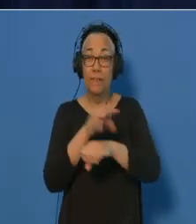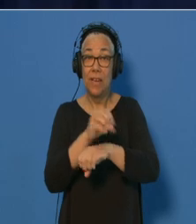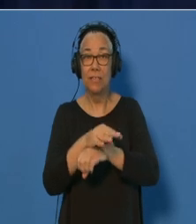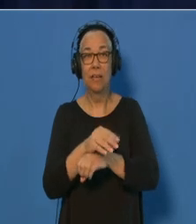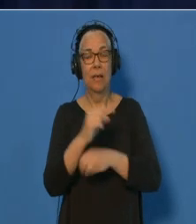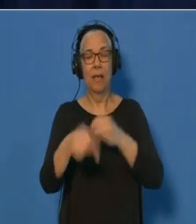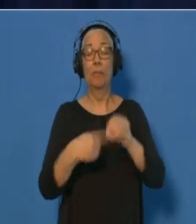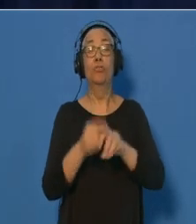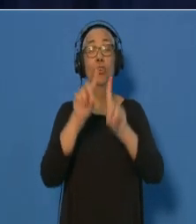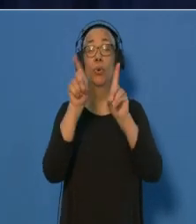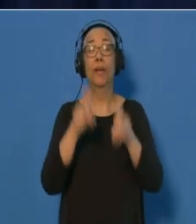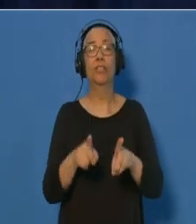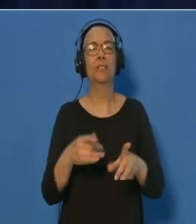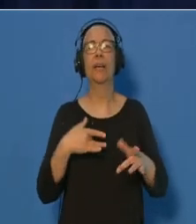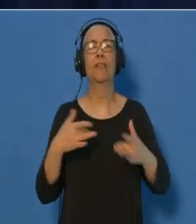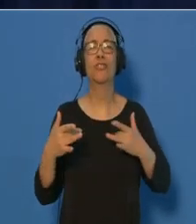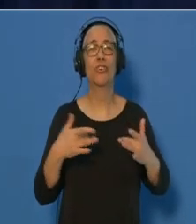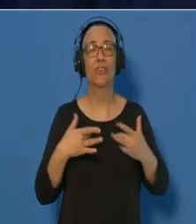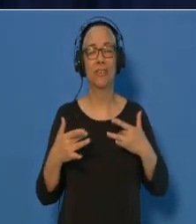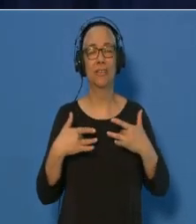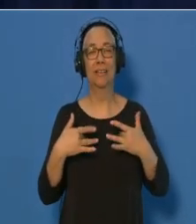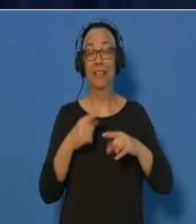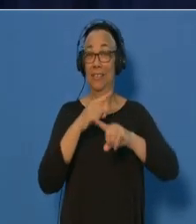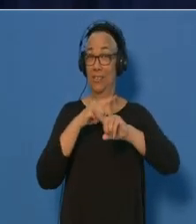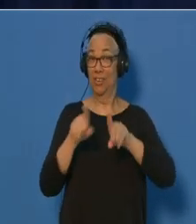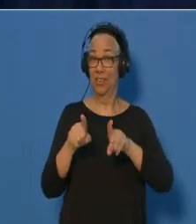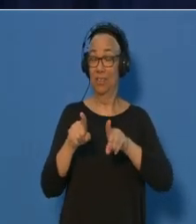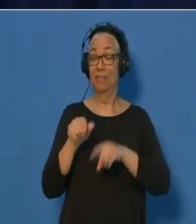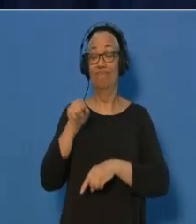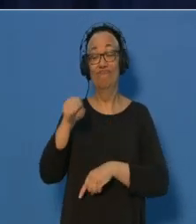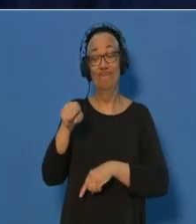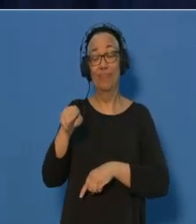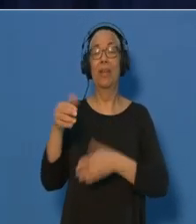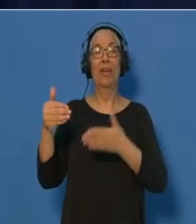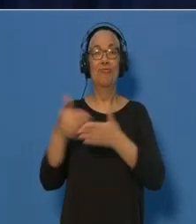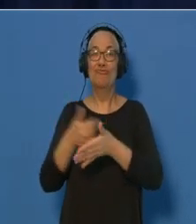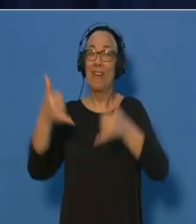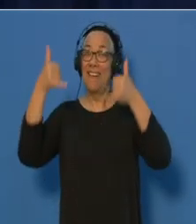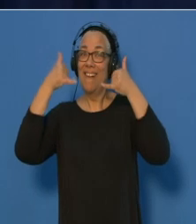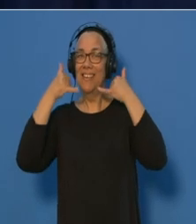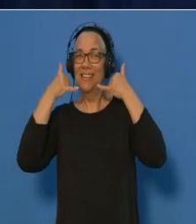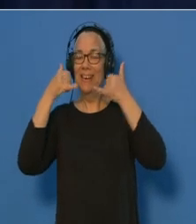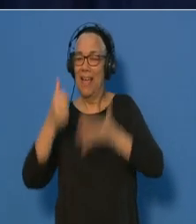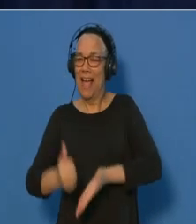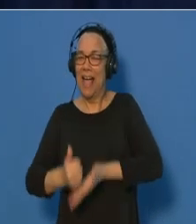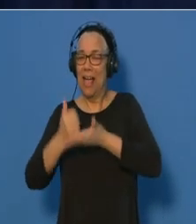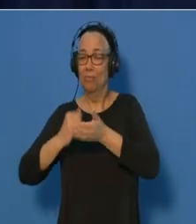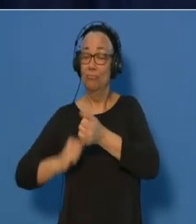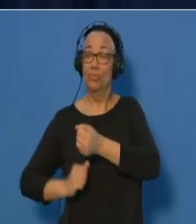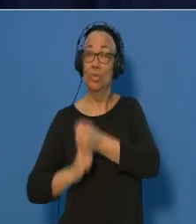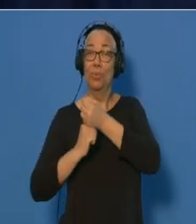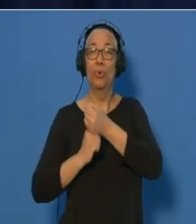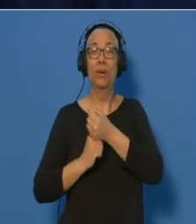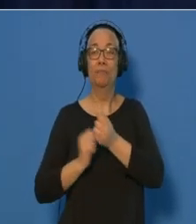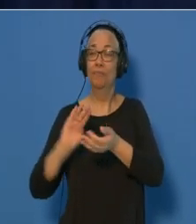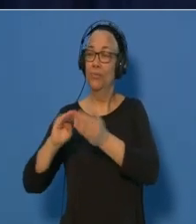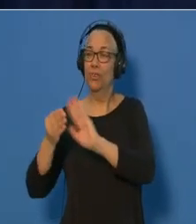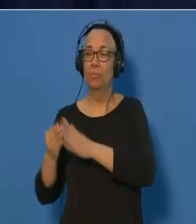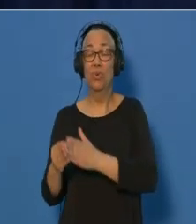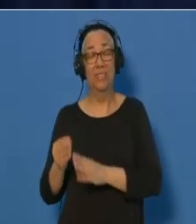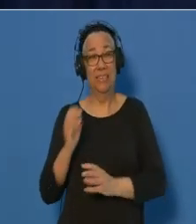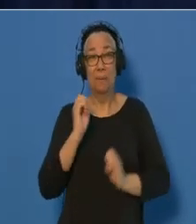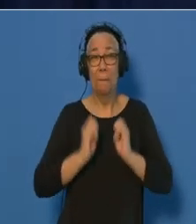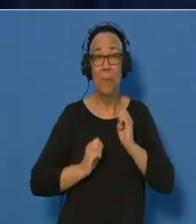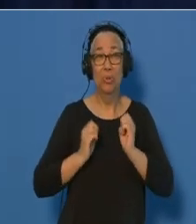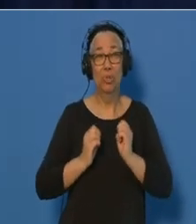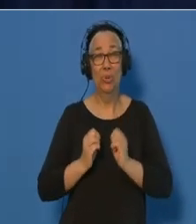general concerns. The difference is that this new hotline is about helping support our community's emotional well-being